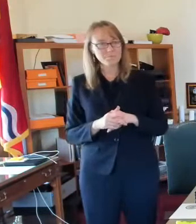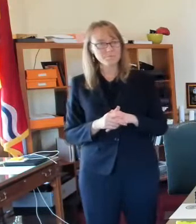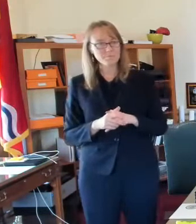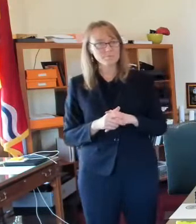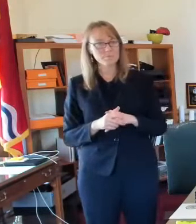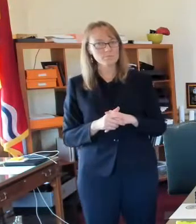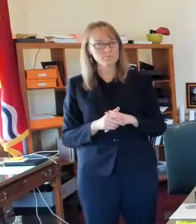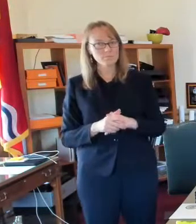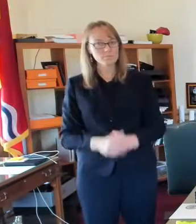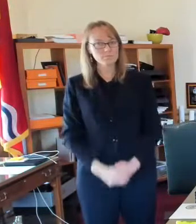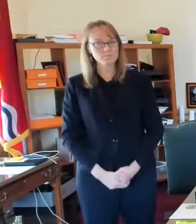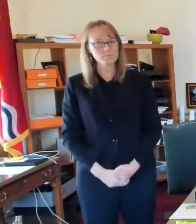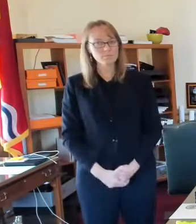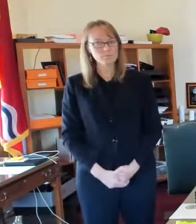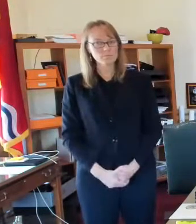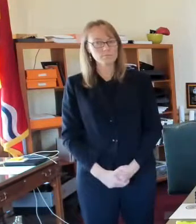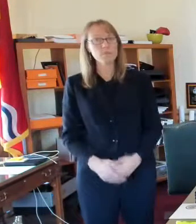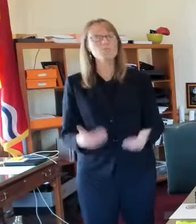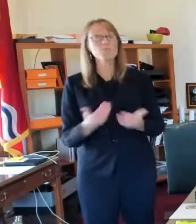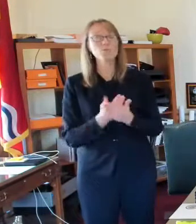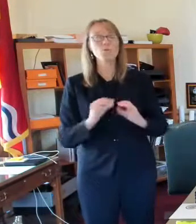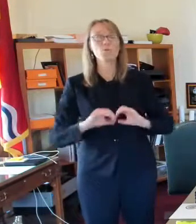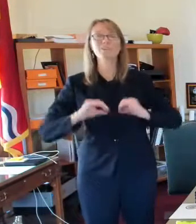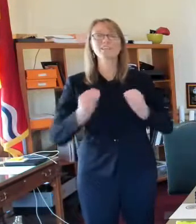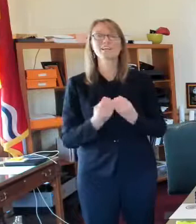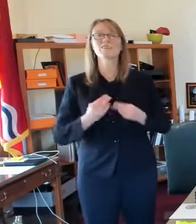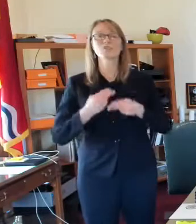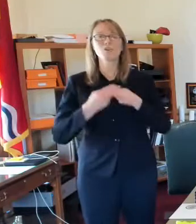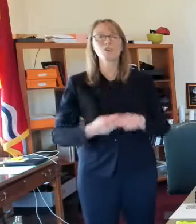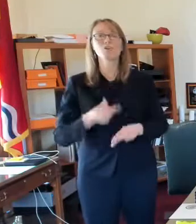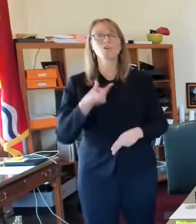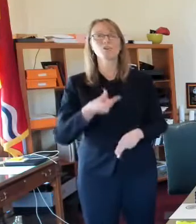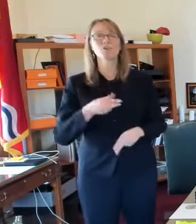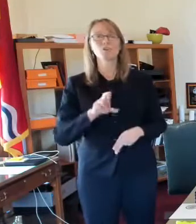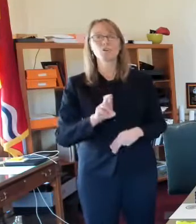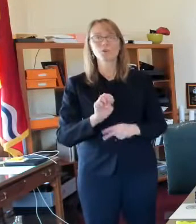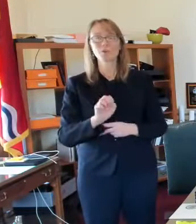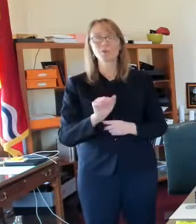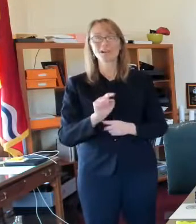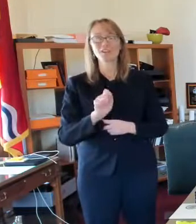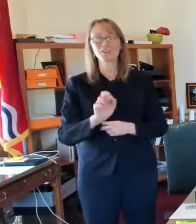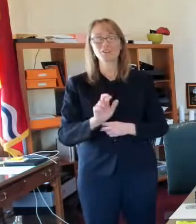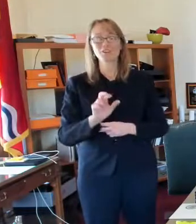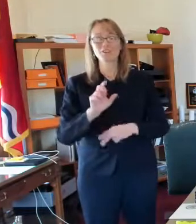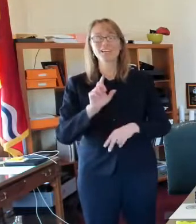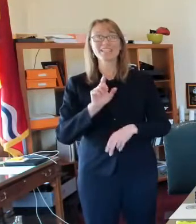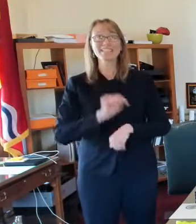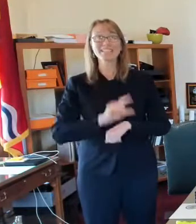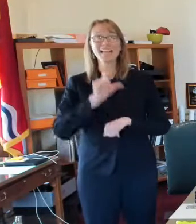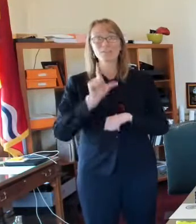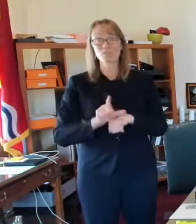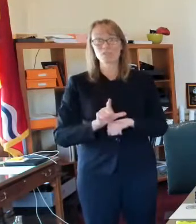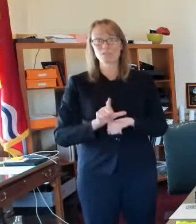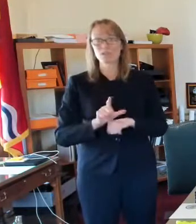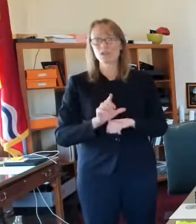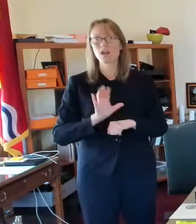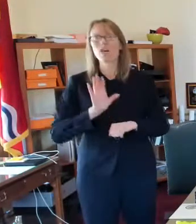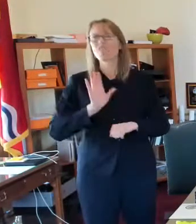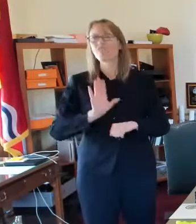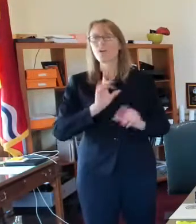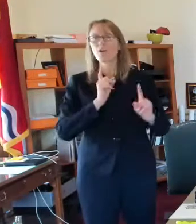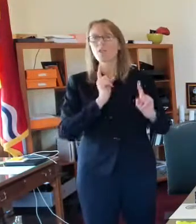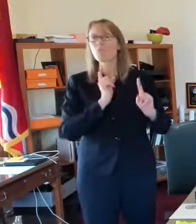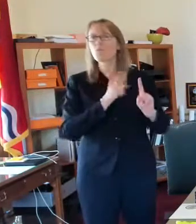the new organization, Greater St. Louis, and what you think their priorities should be for the city of St. Louis and the region, and are you excited